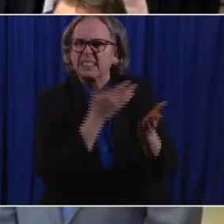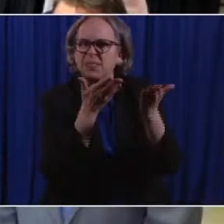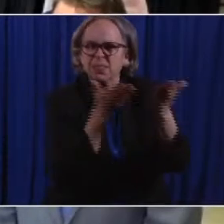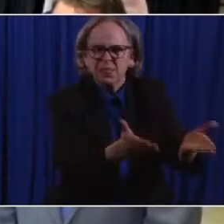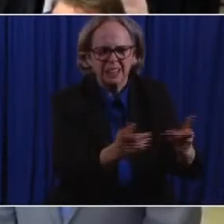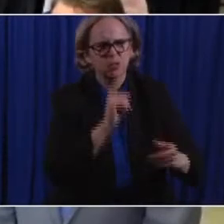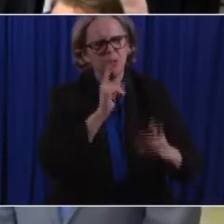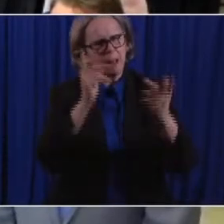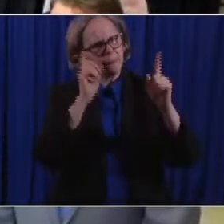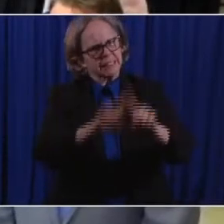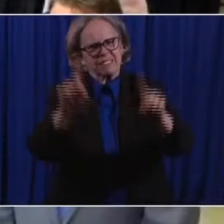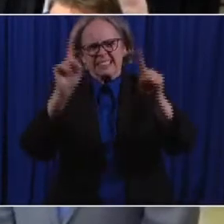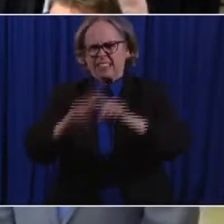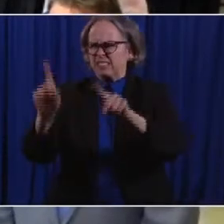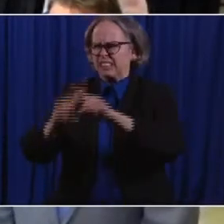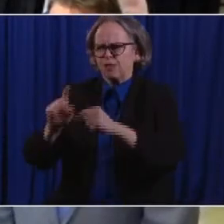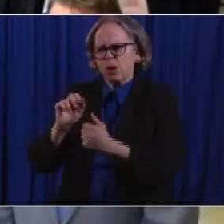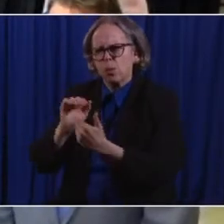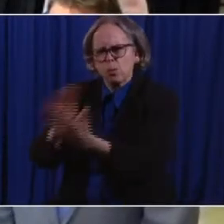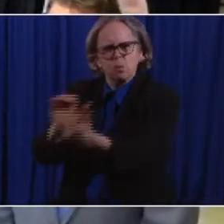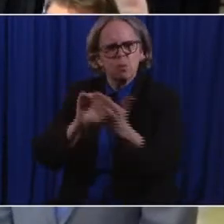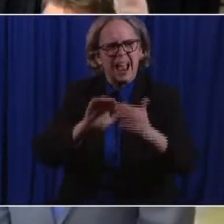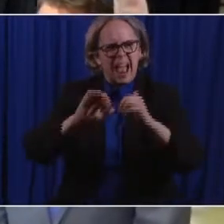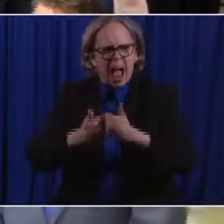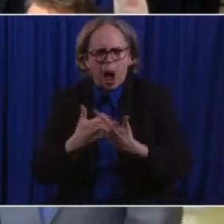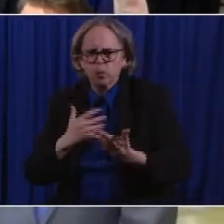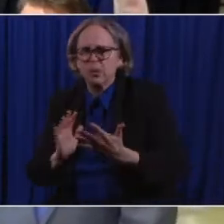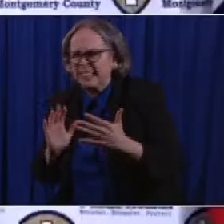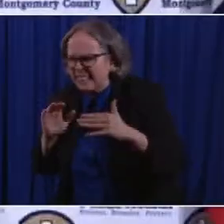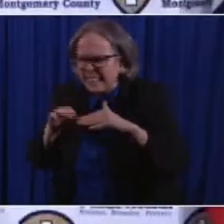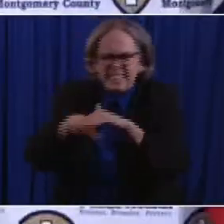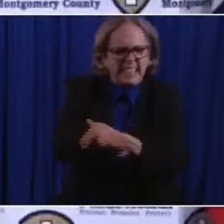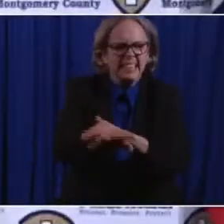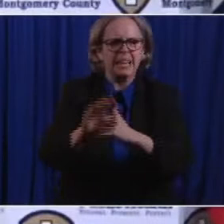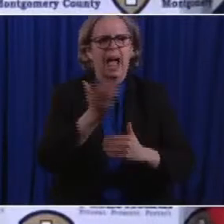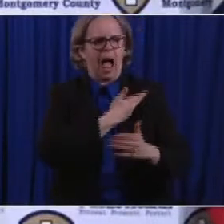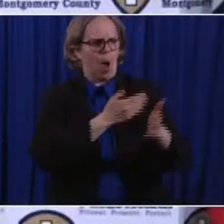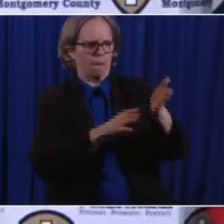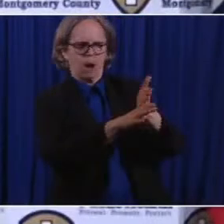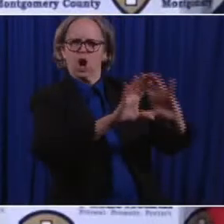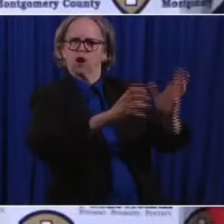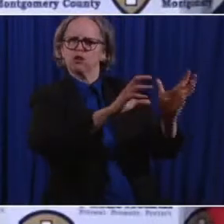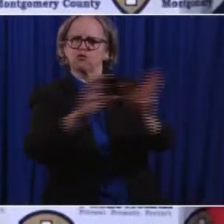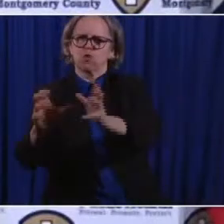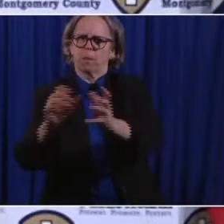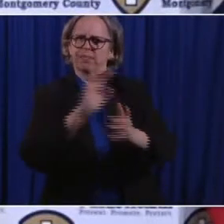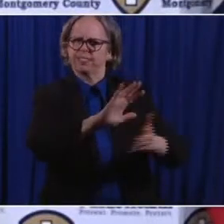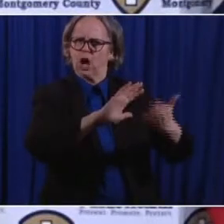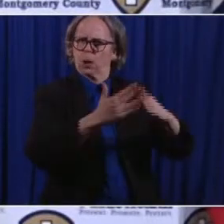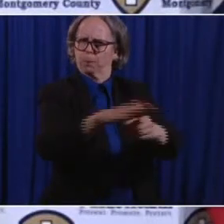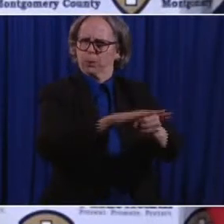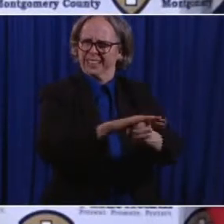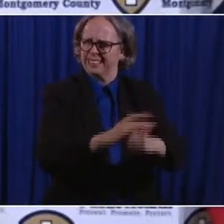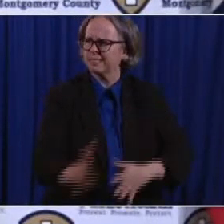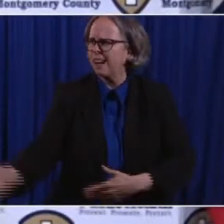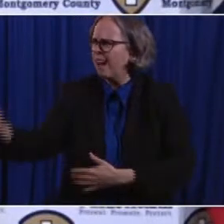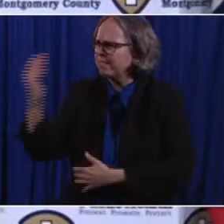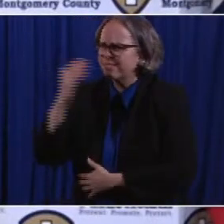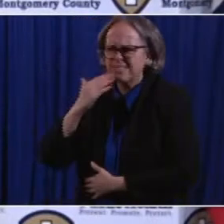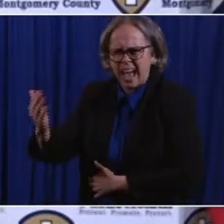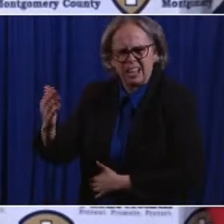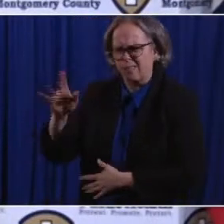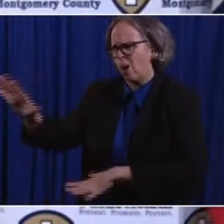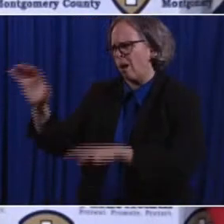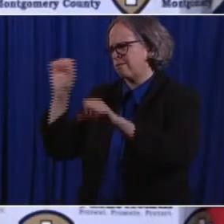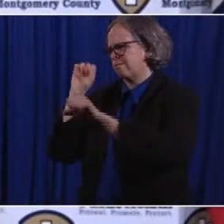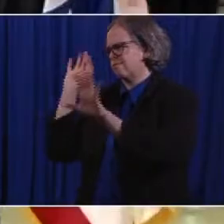doing to actively engage our minority population. Doctor, thank you. Thank you for the great job you and your team are doing.